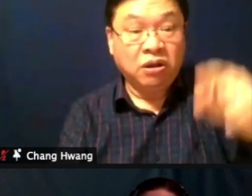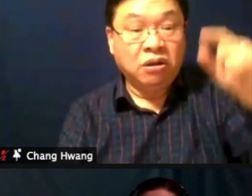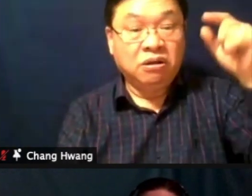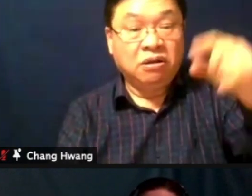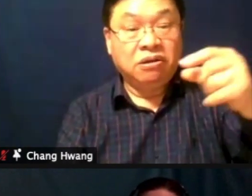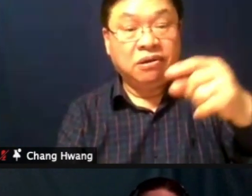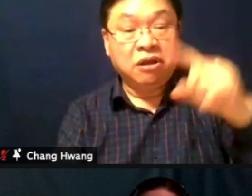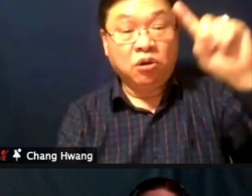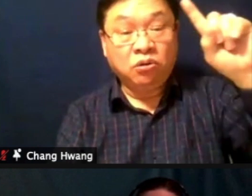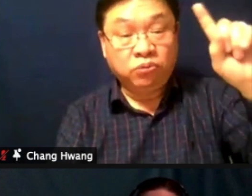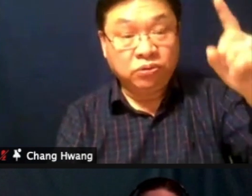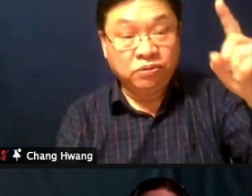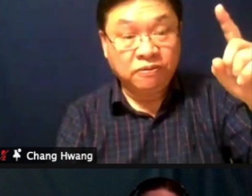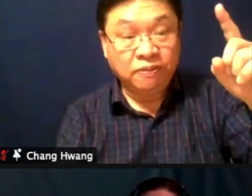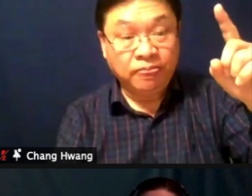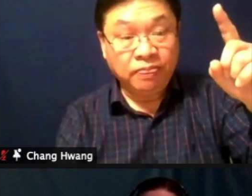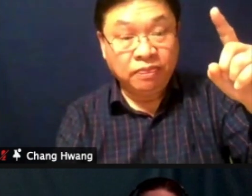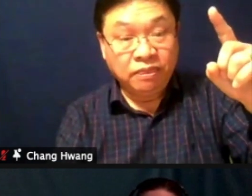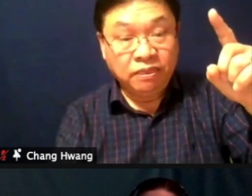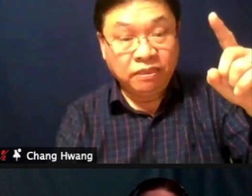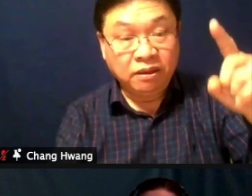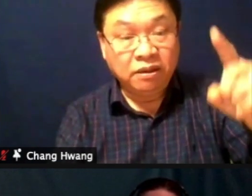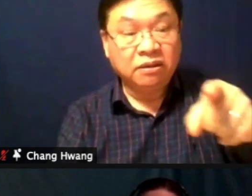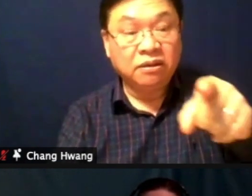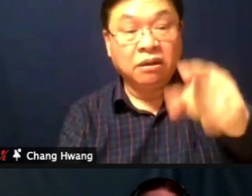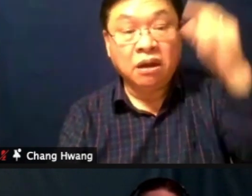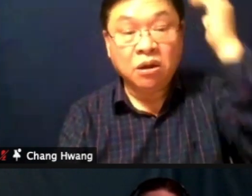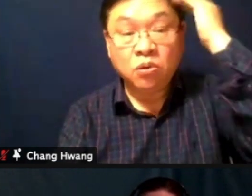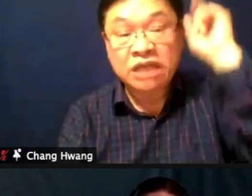These are all different associations, and you can see how many.